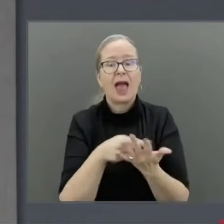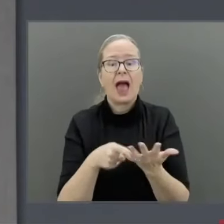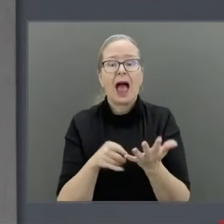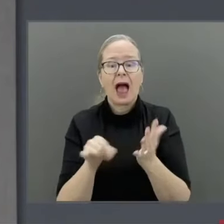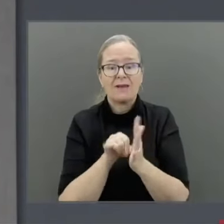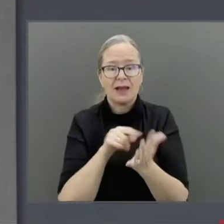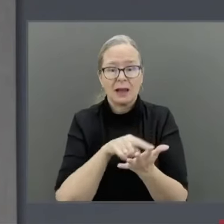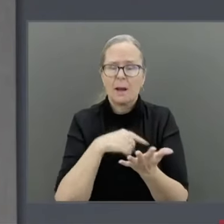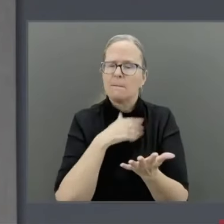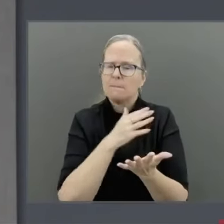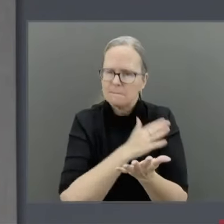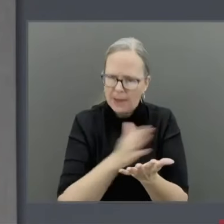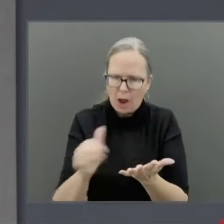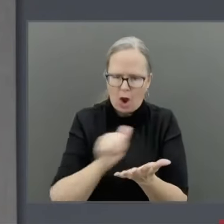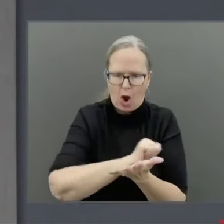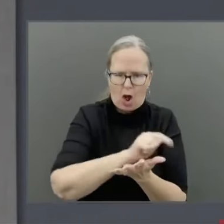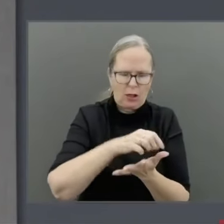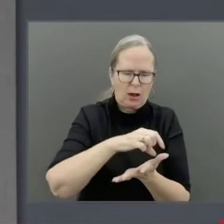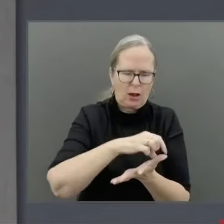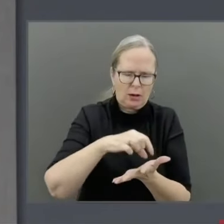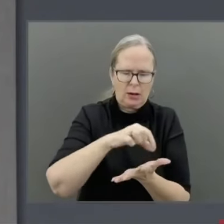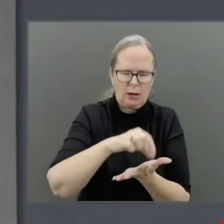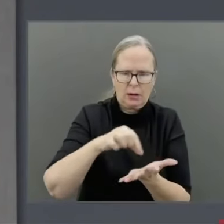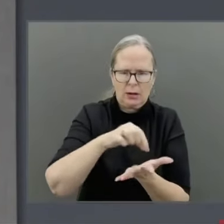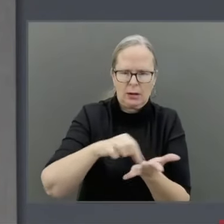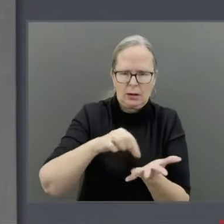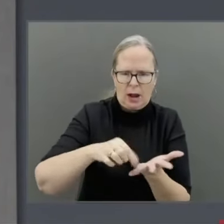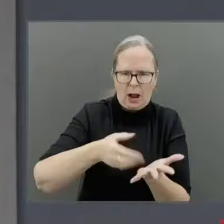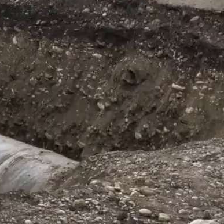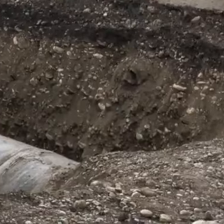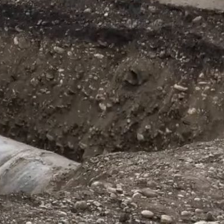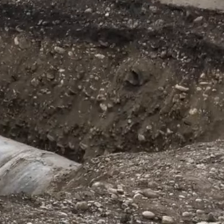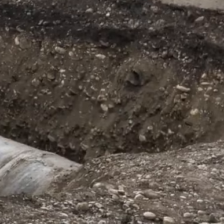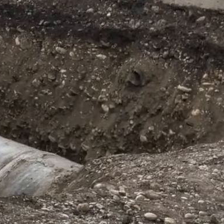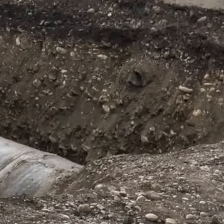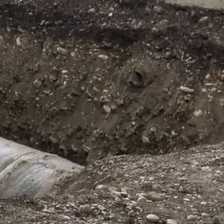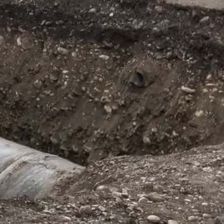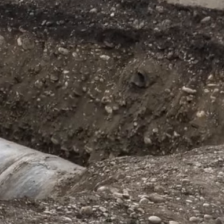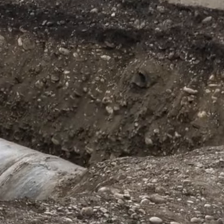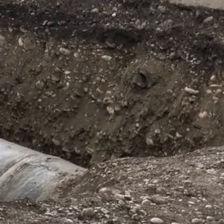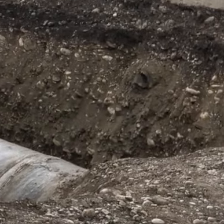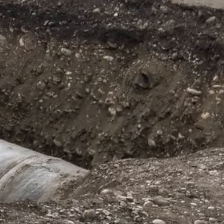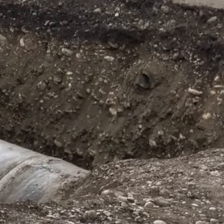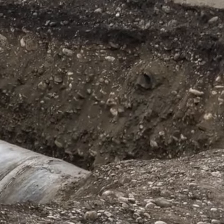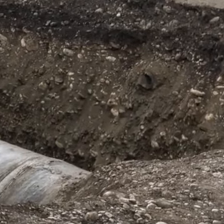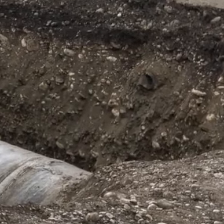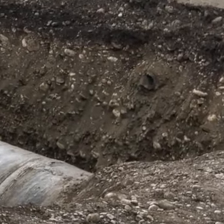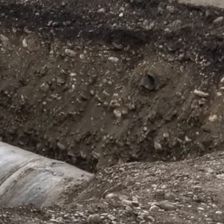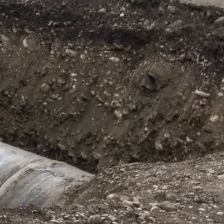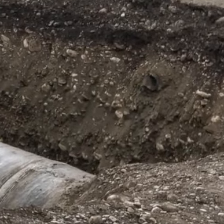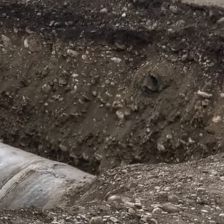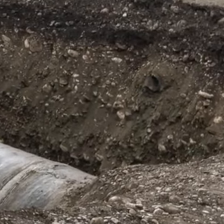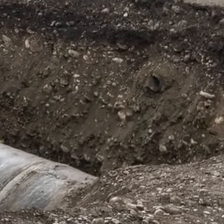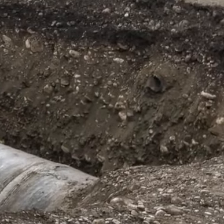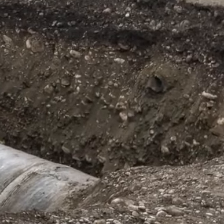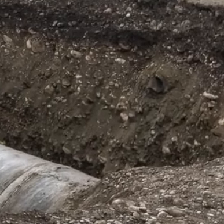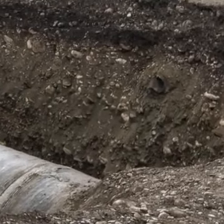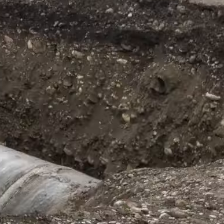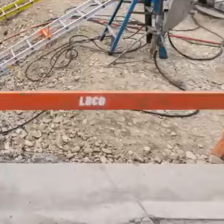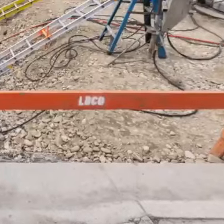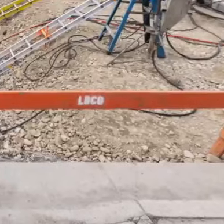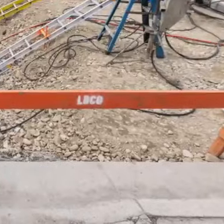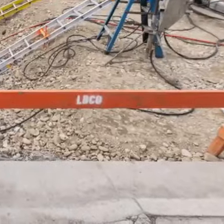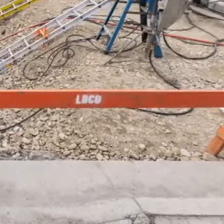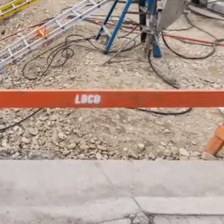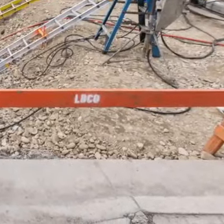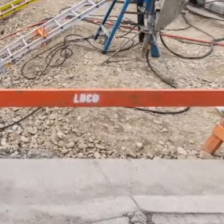place. Instead of doing that on one section now, we'll go through and we'll put a structural rebar cage around